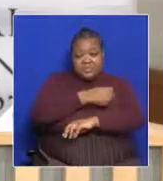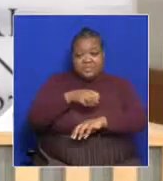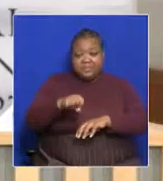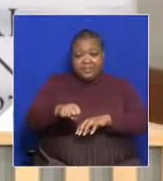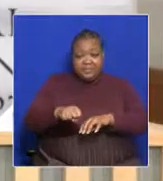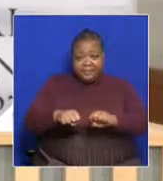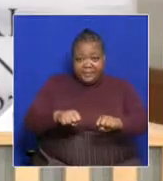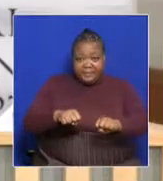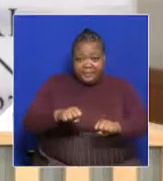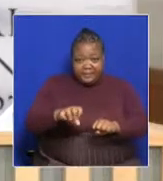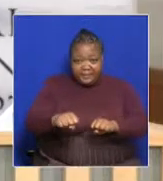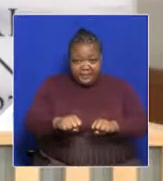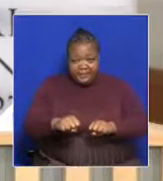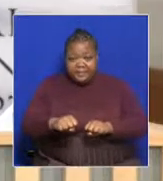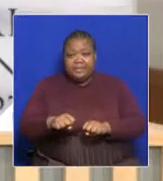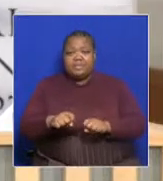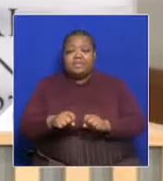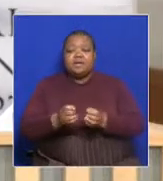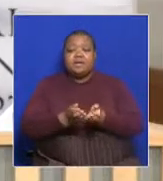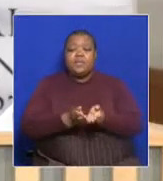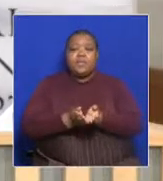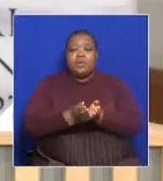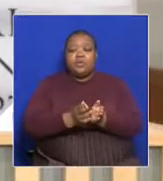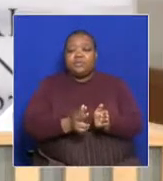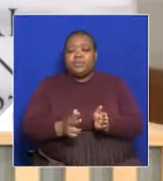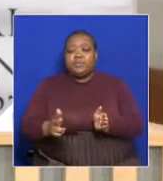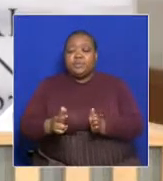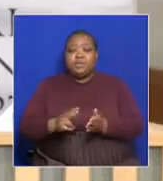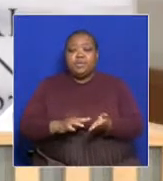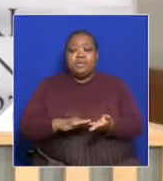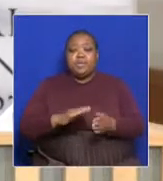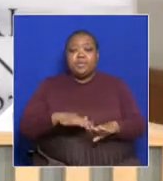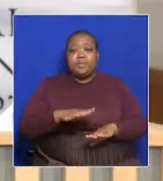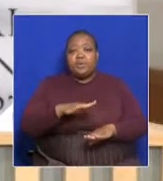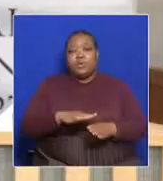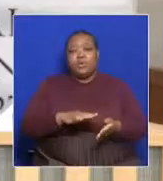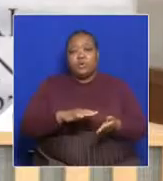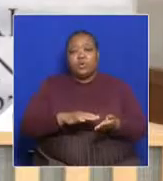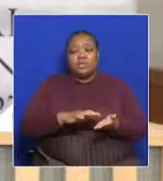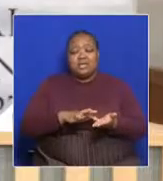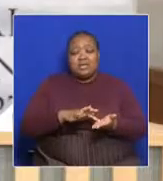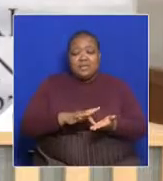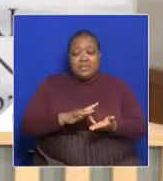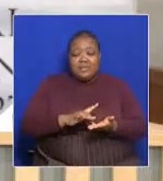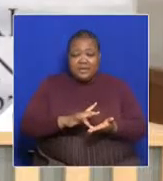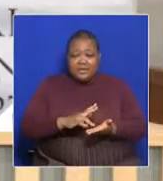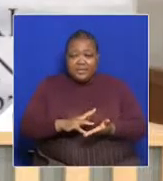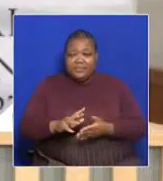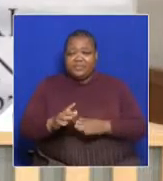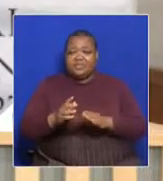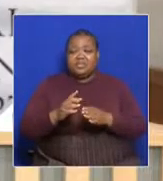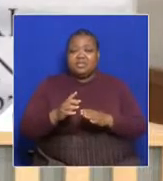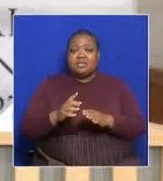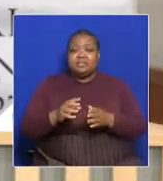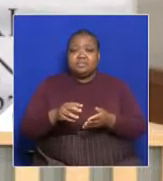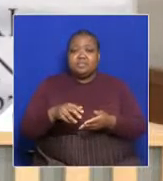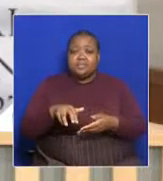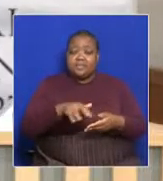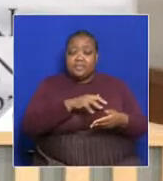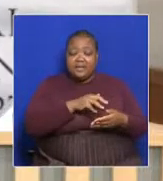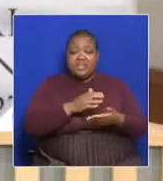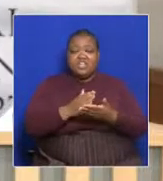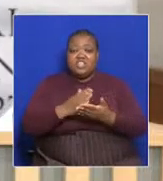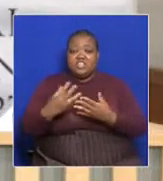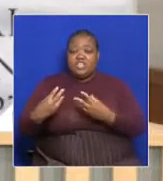port, the more of those fingerprints and DNA we uplift and share with Brazil, the more we empower them